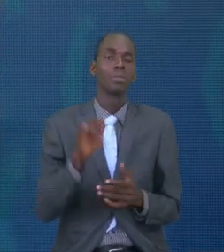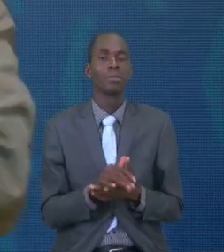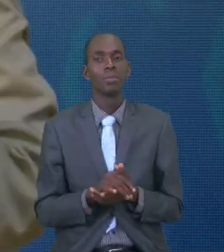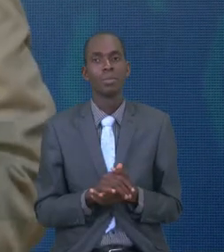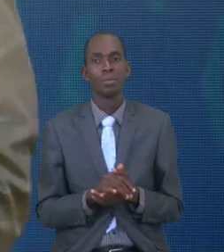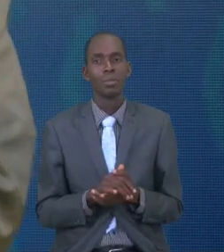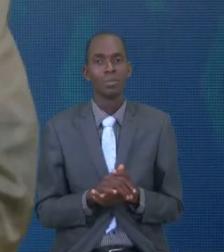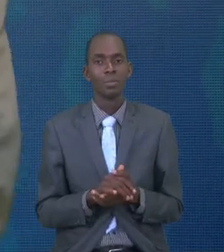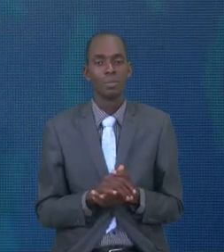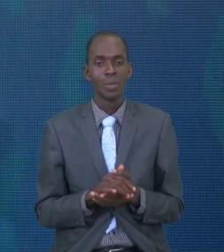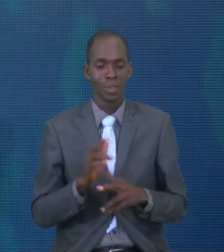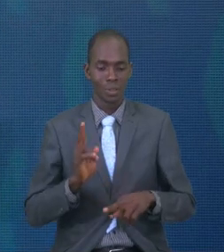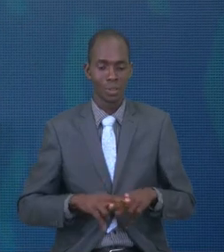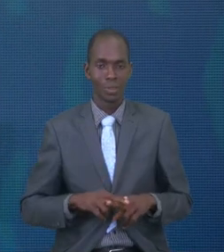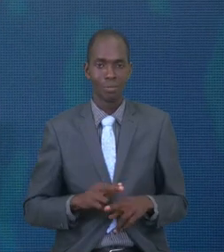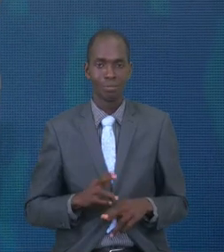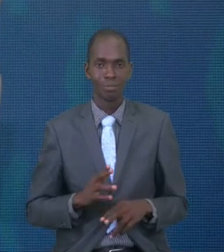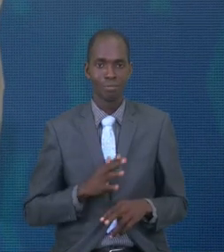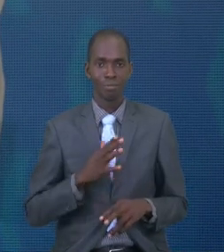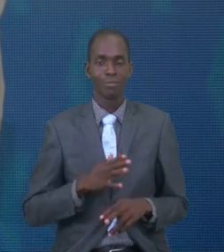Adjust your seat belt,